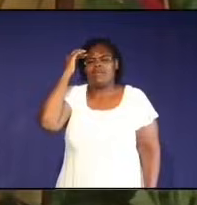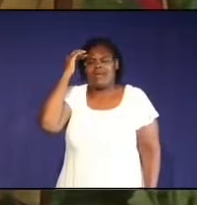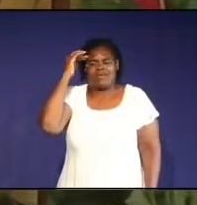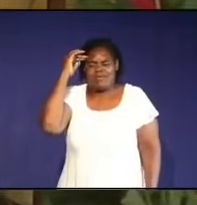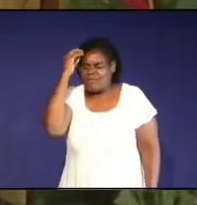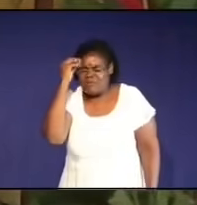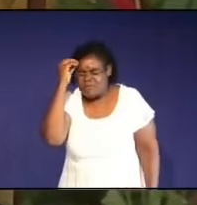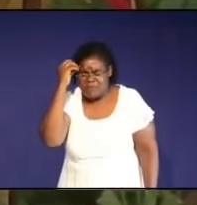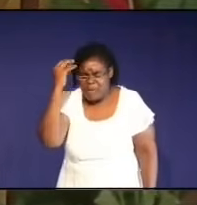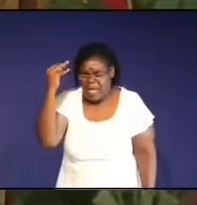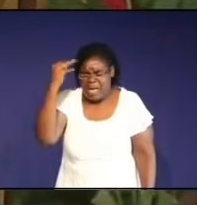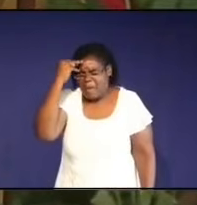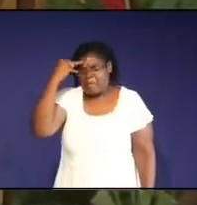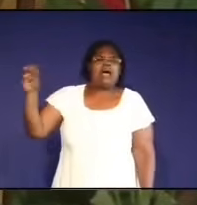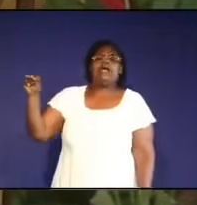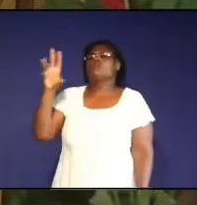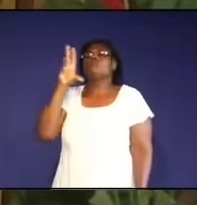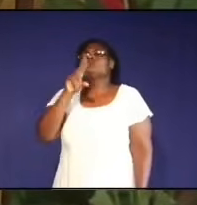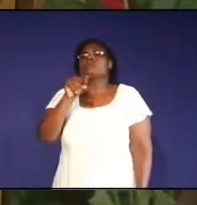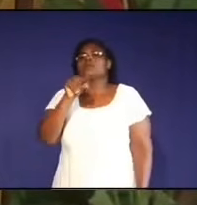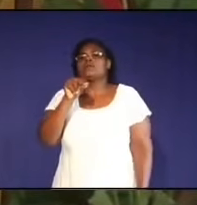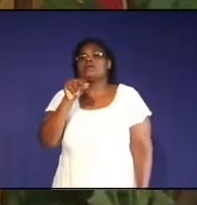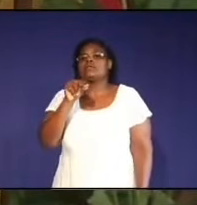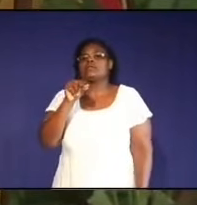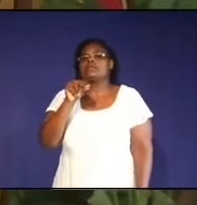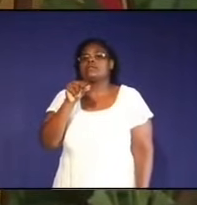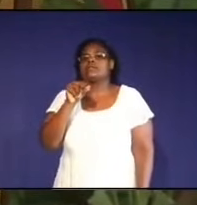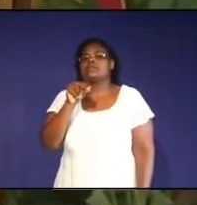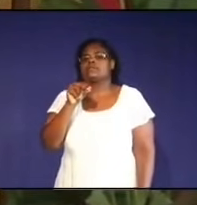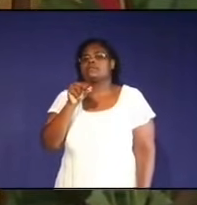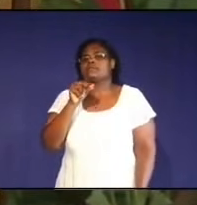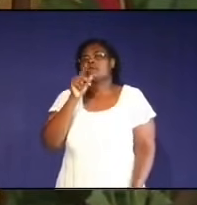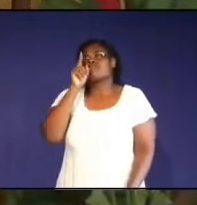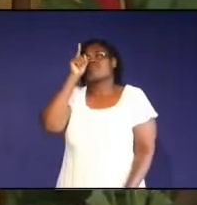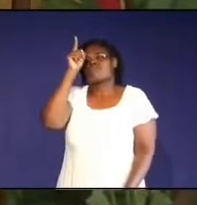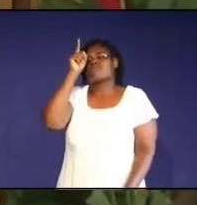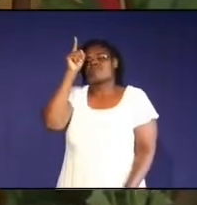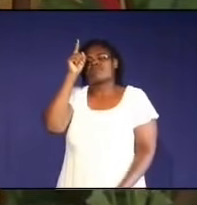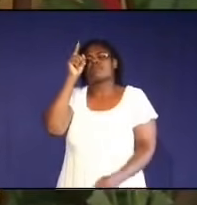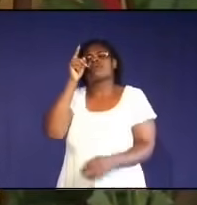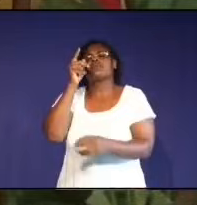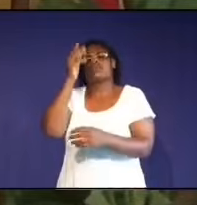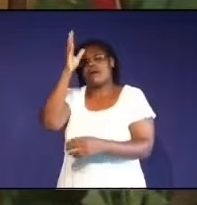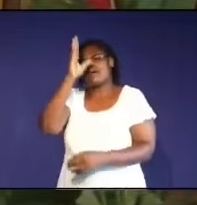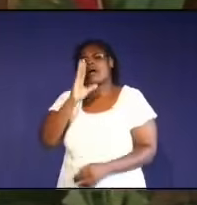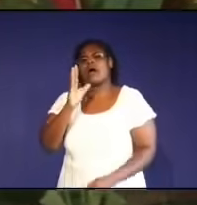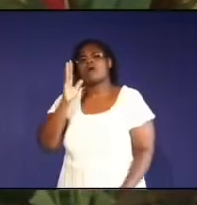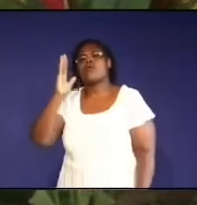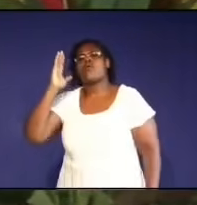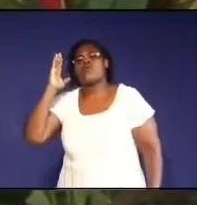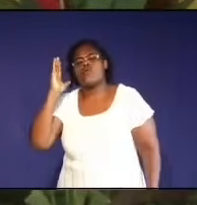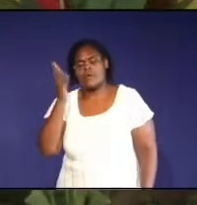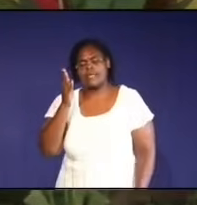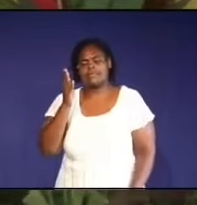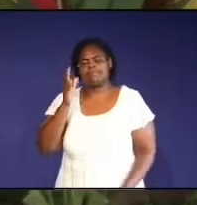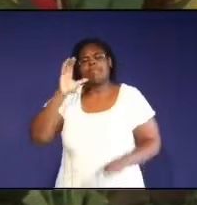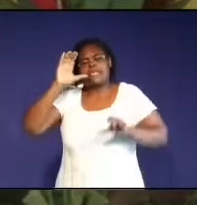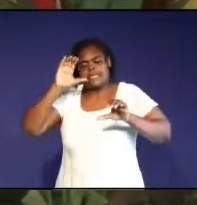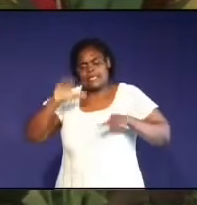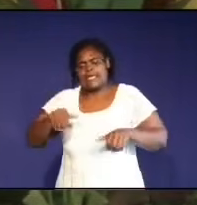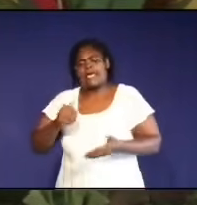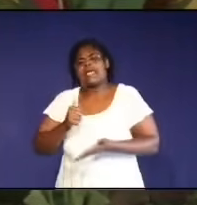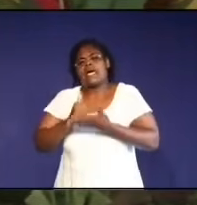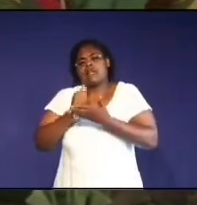your mind. There's a God who can help you clear your